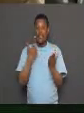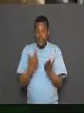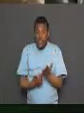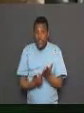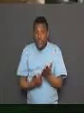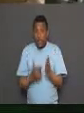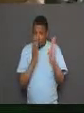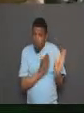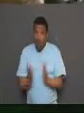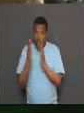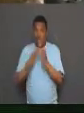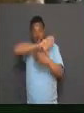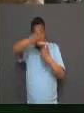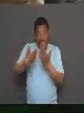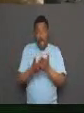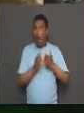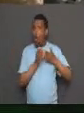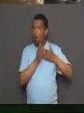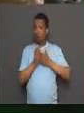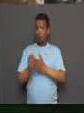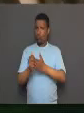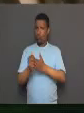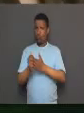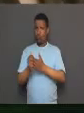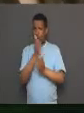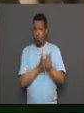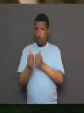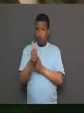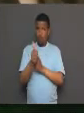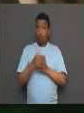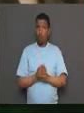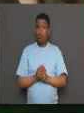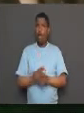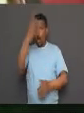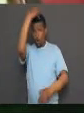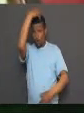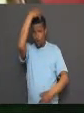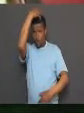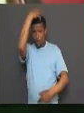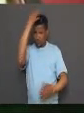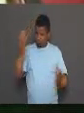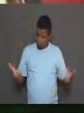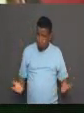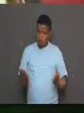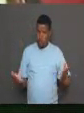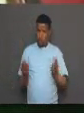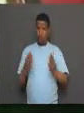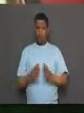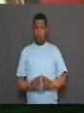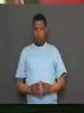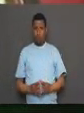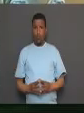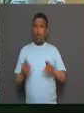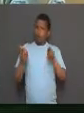This provides general goals and priorities for government initiatives,